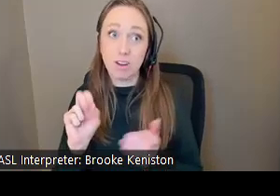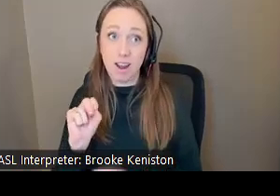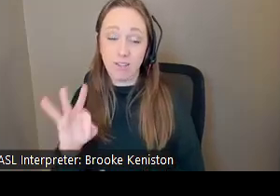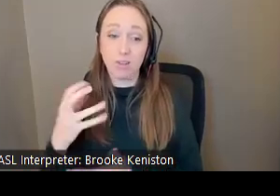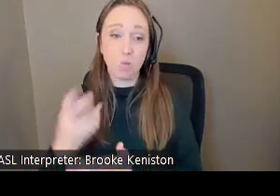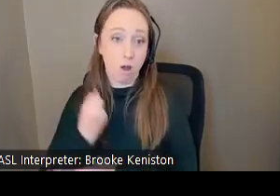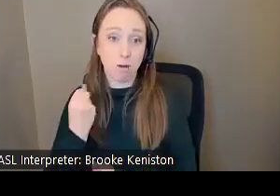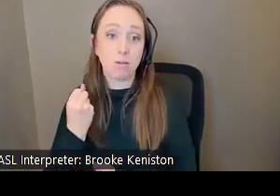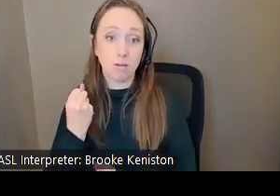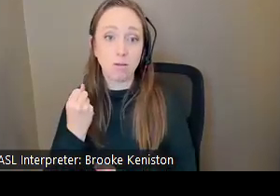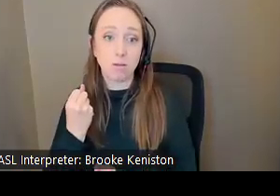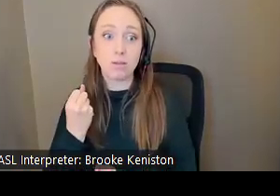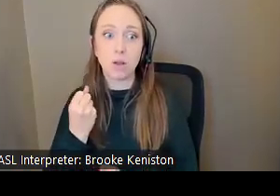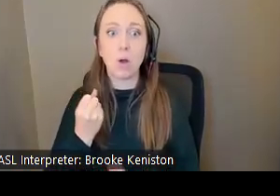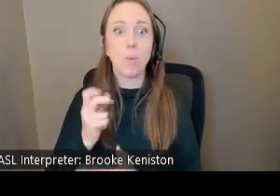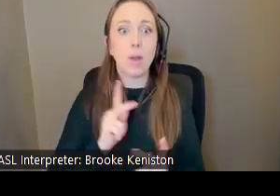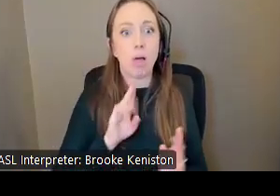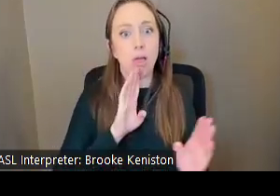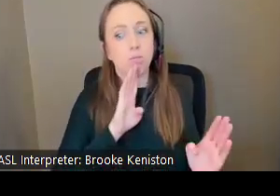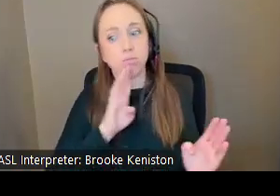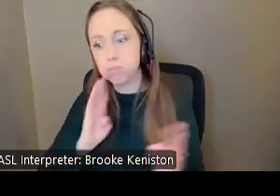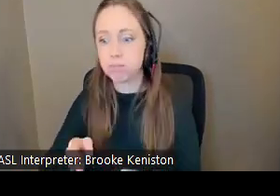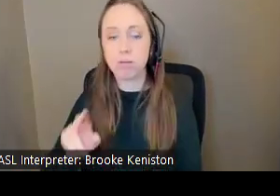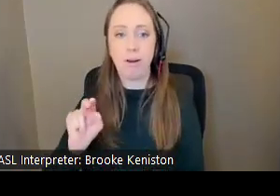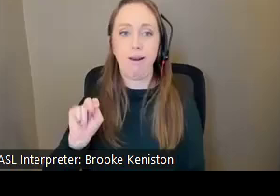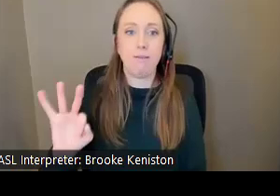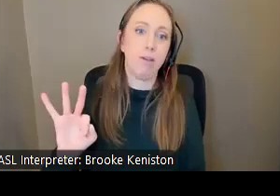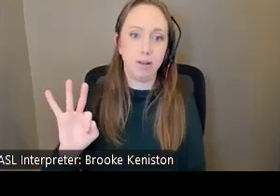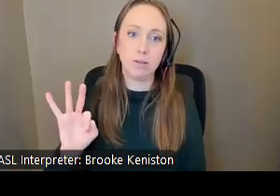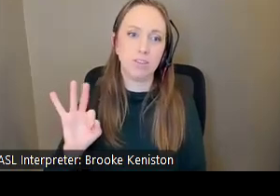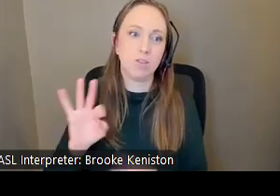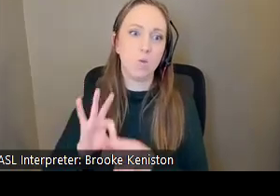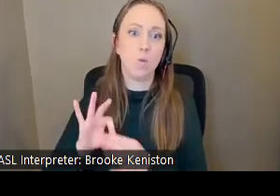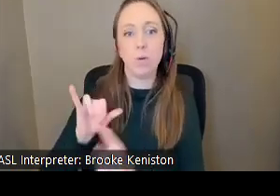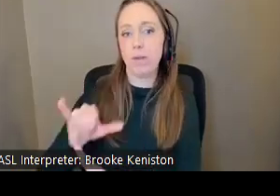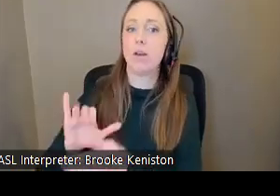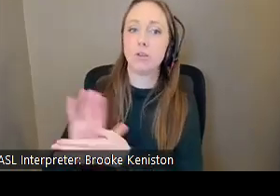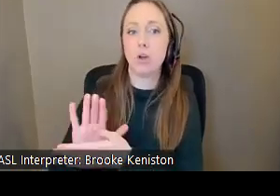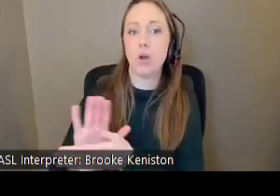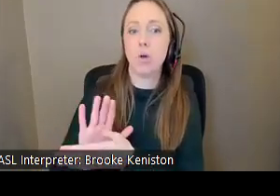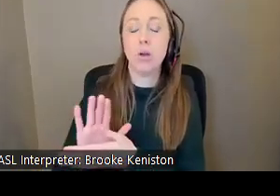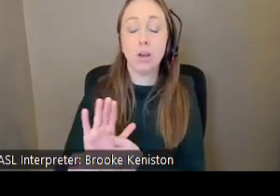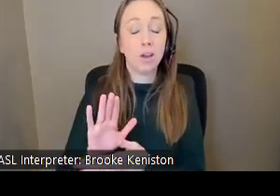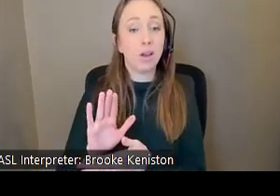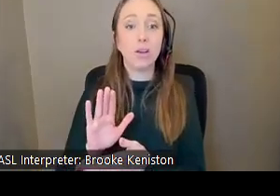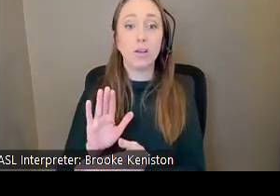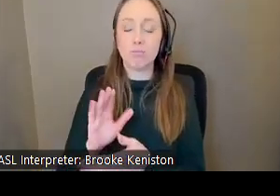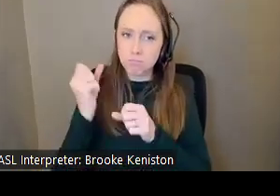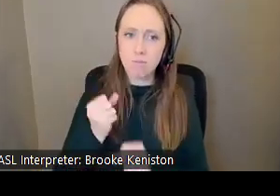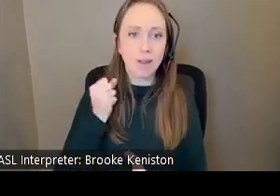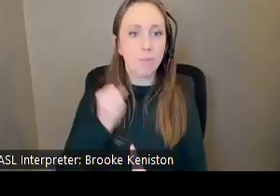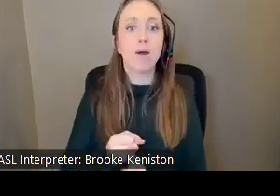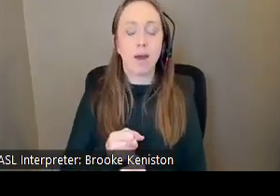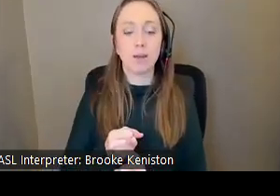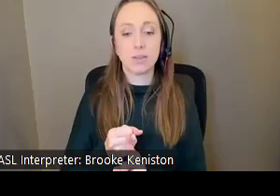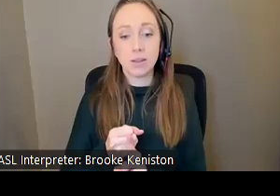from Netflix that changes how we all consume entertainment today. Les Moonves, who was the